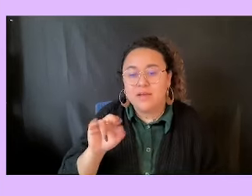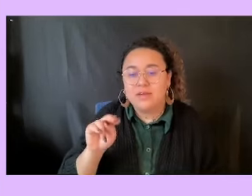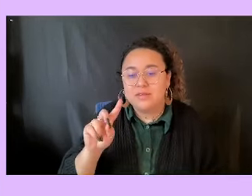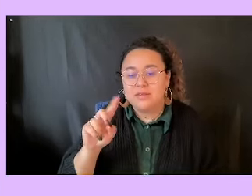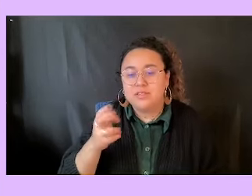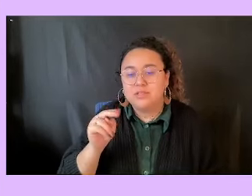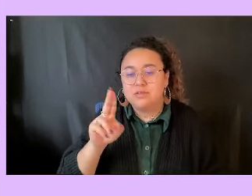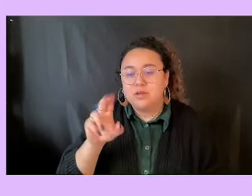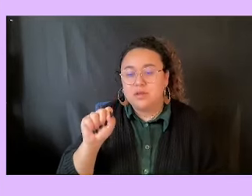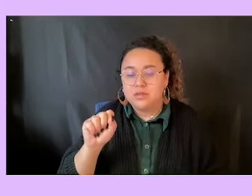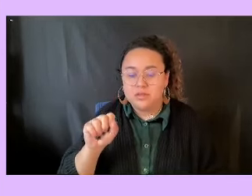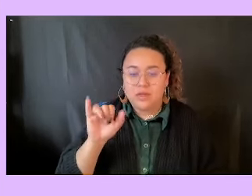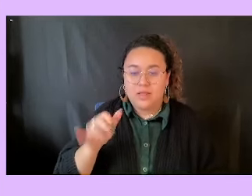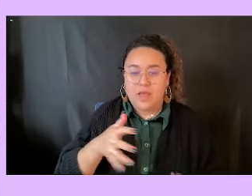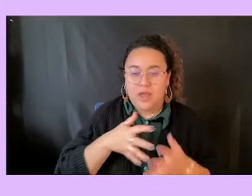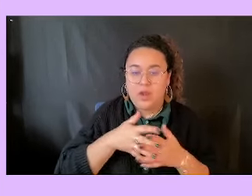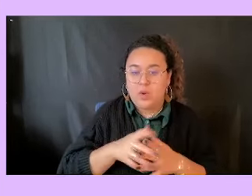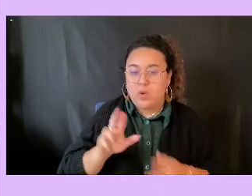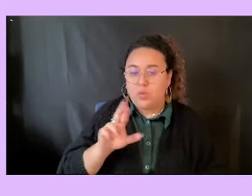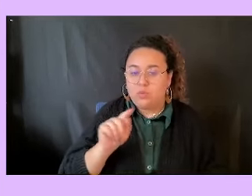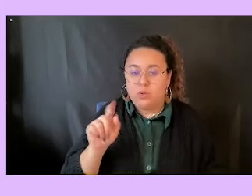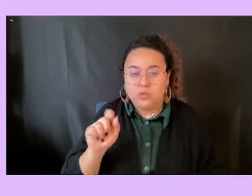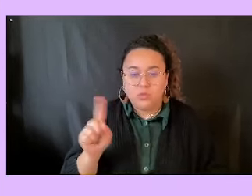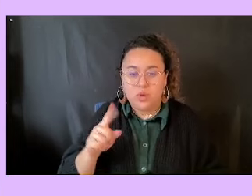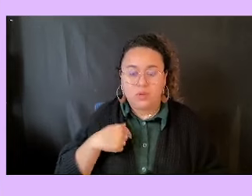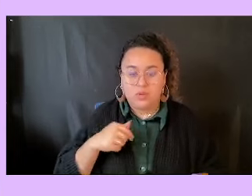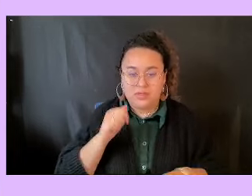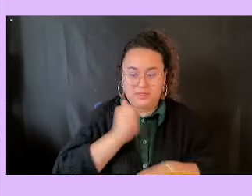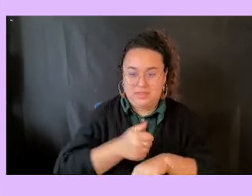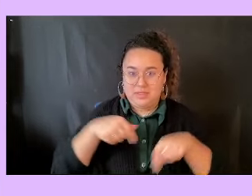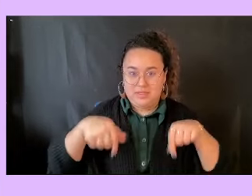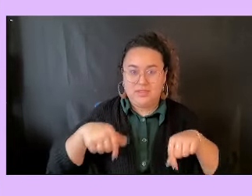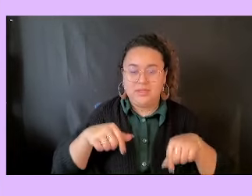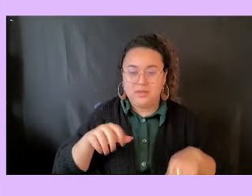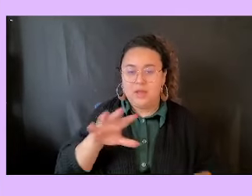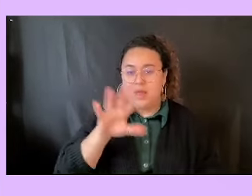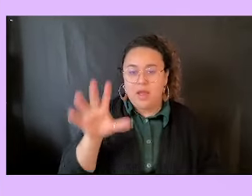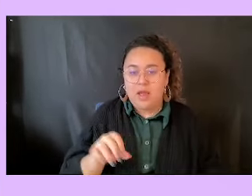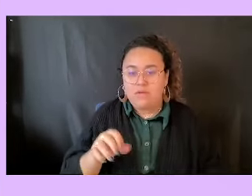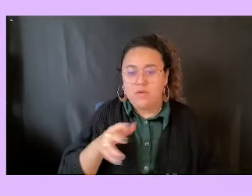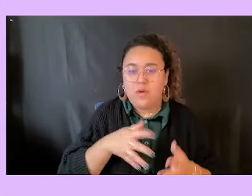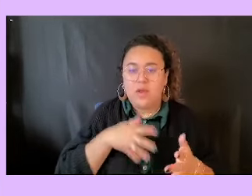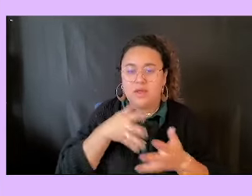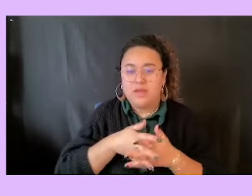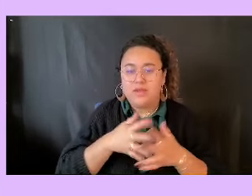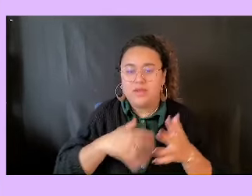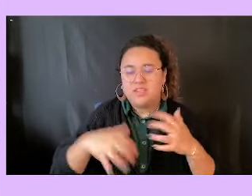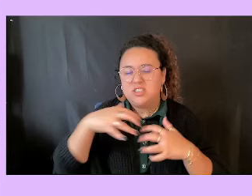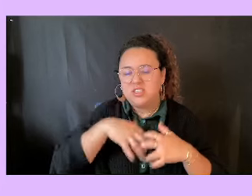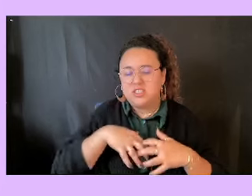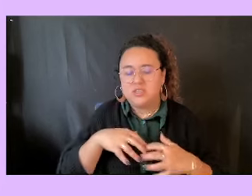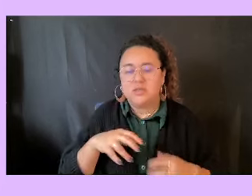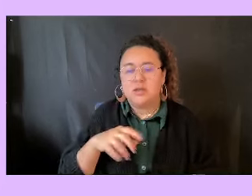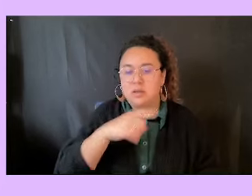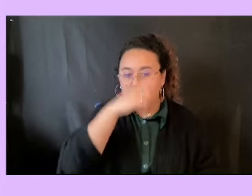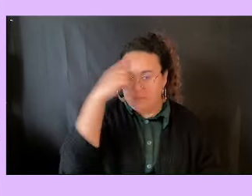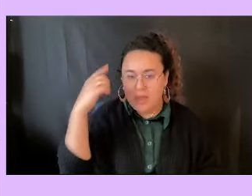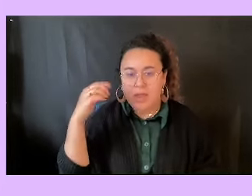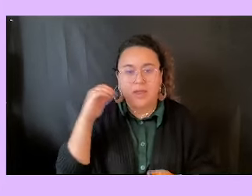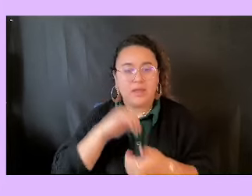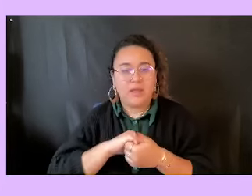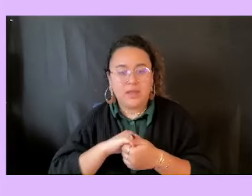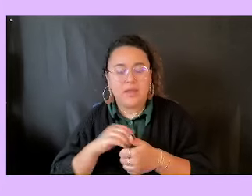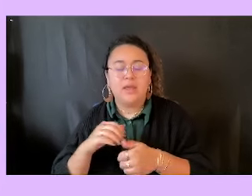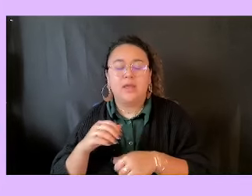roots of where we're sitting today is Afro-Indigenous. And Black and Indigenous kinship is hard won, it's important,